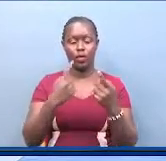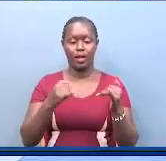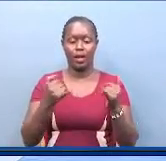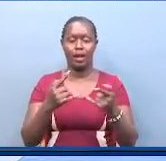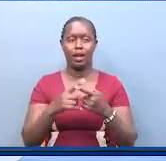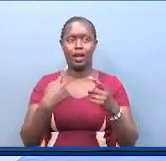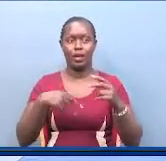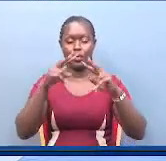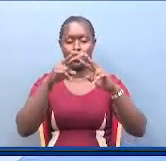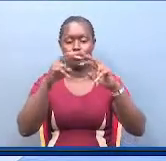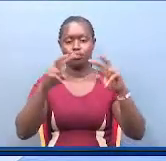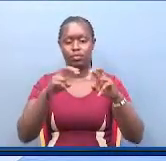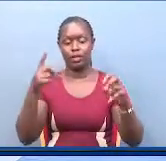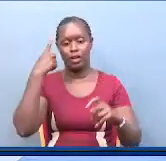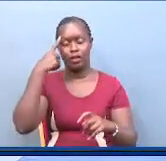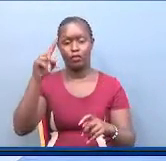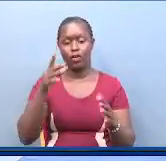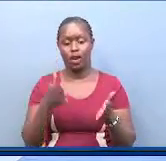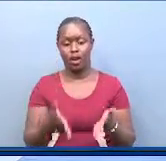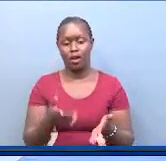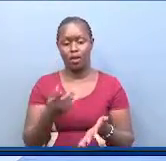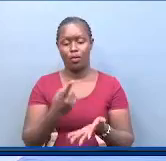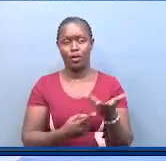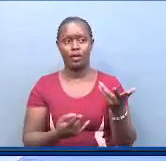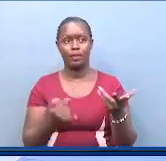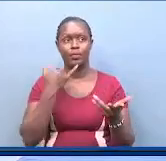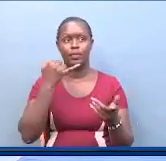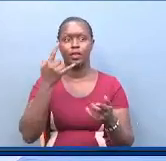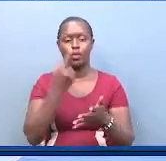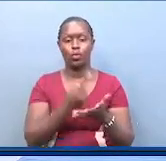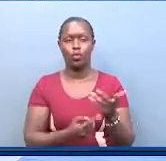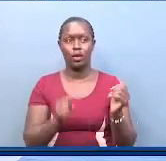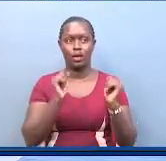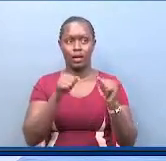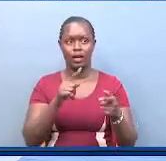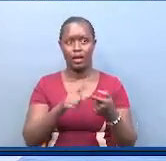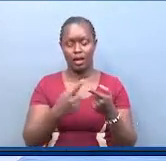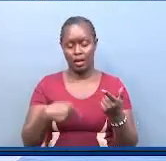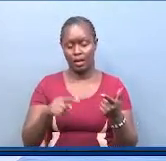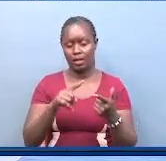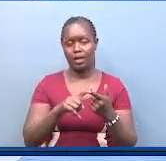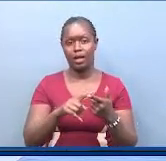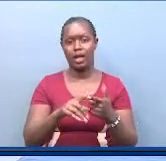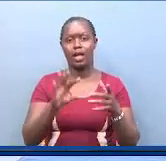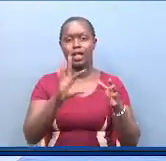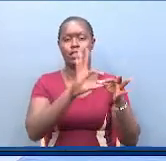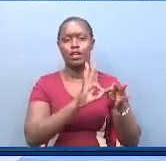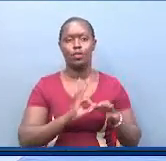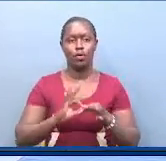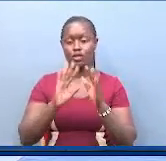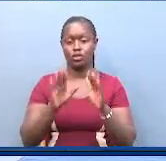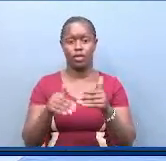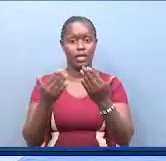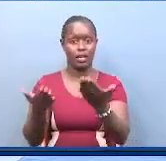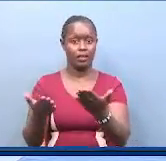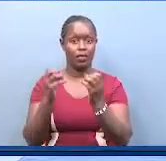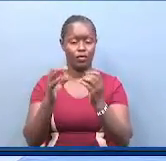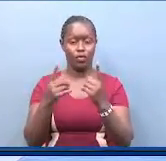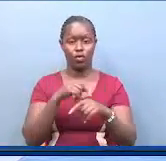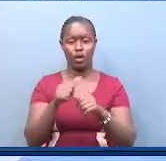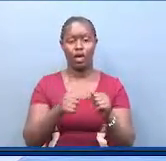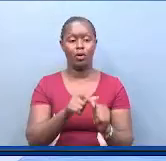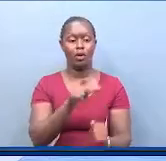at right now is what can the coalition deliver. If we go to